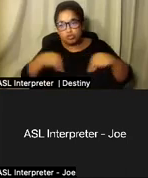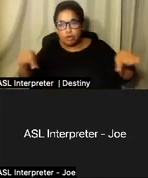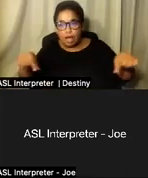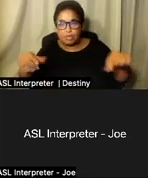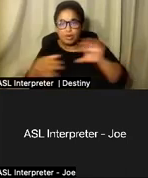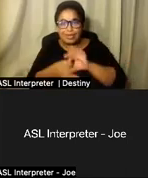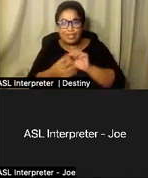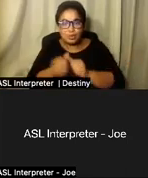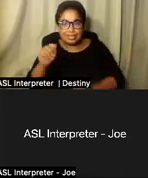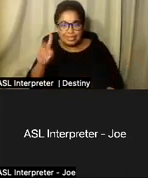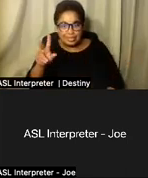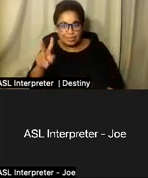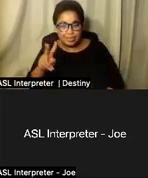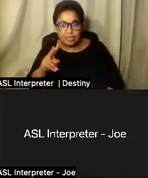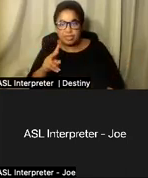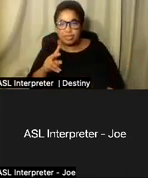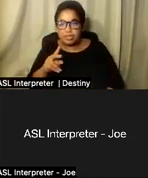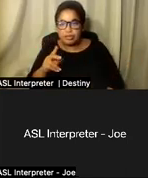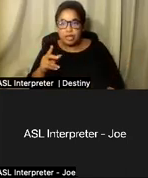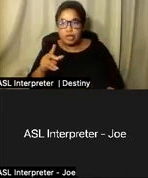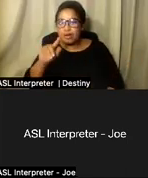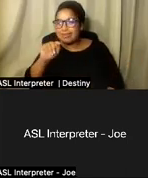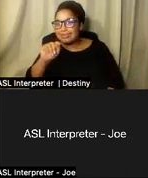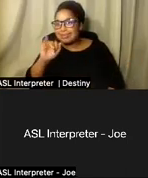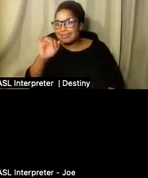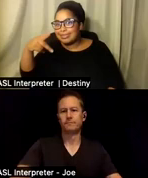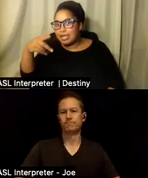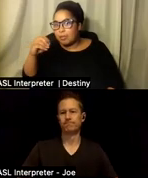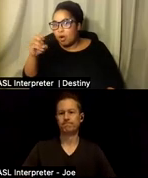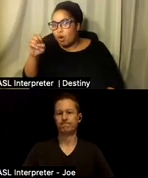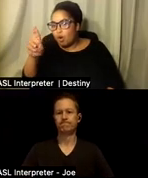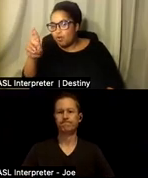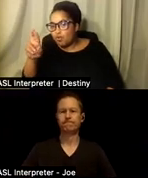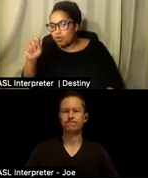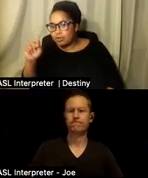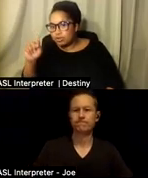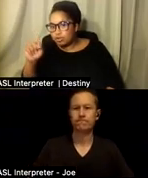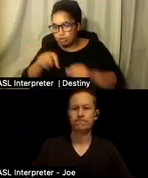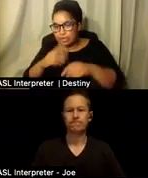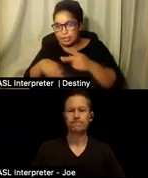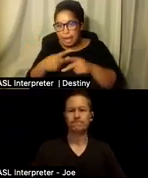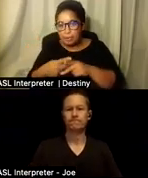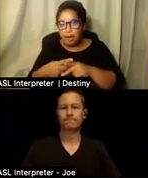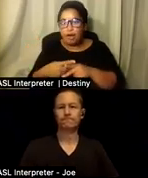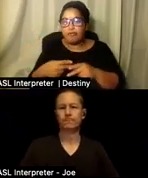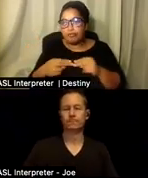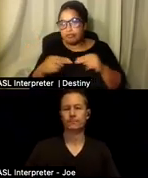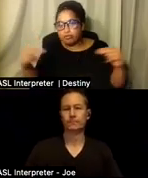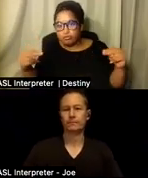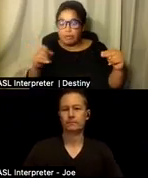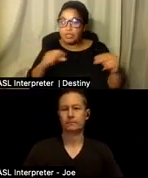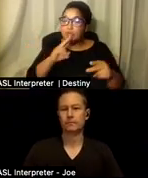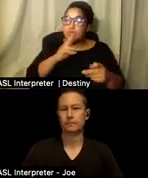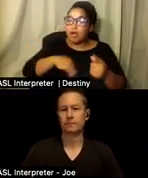TVs that are just tip over straps that come with TVs. But you're talking about wall